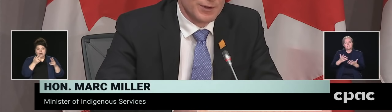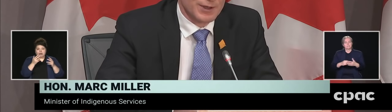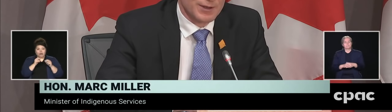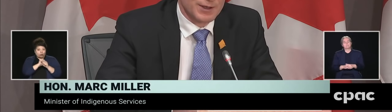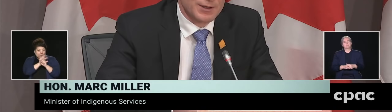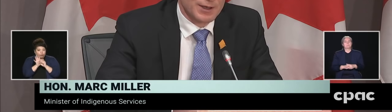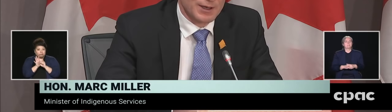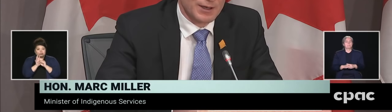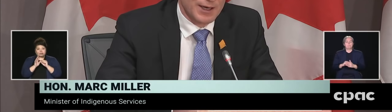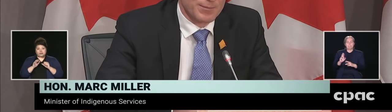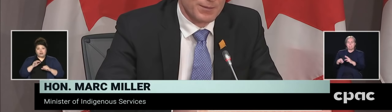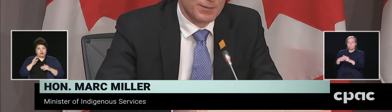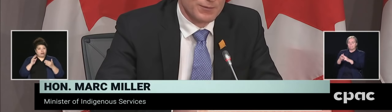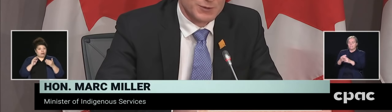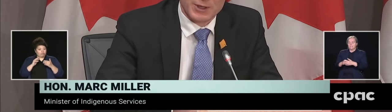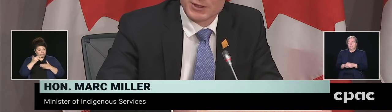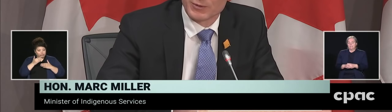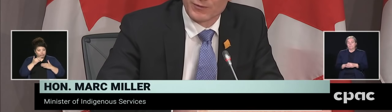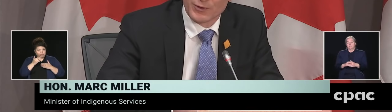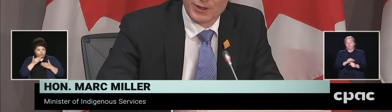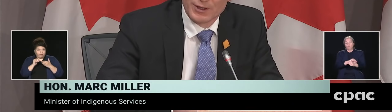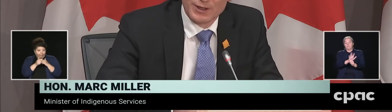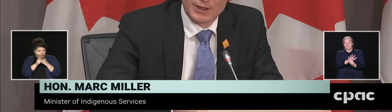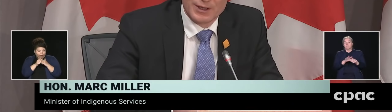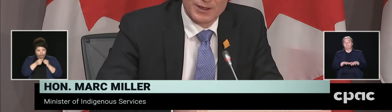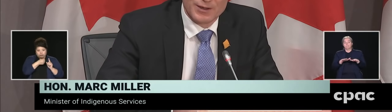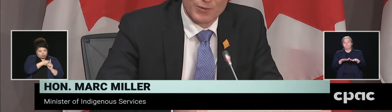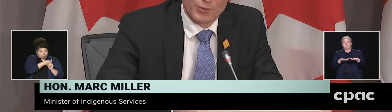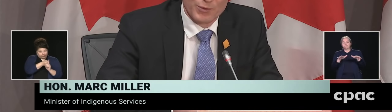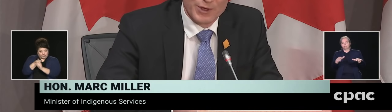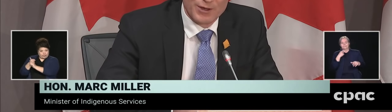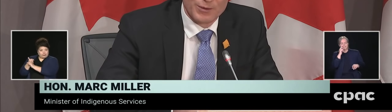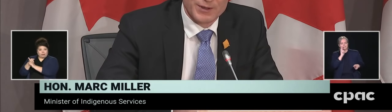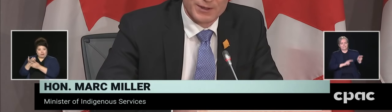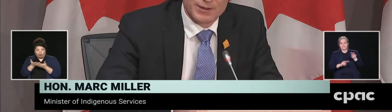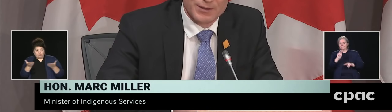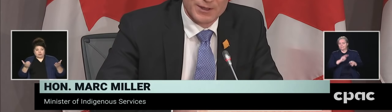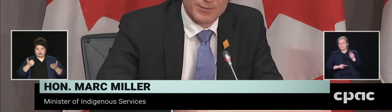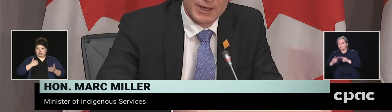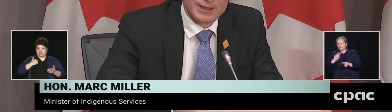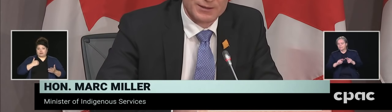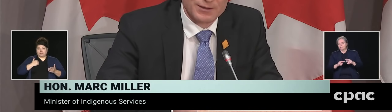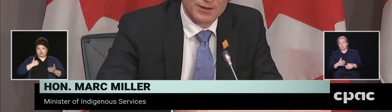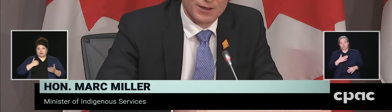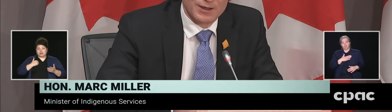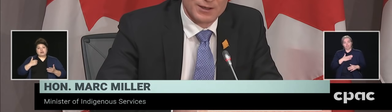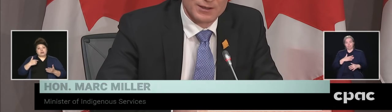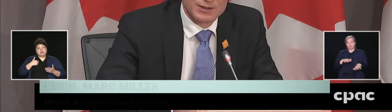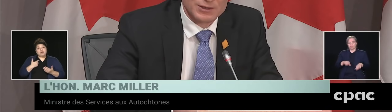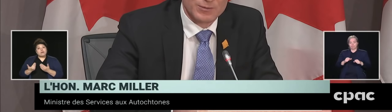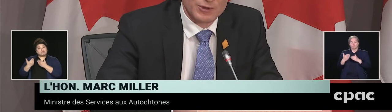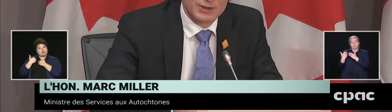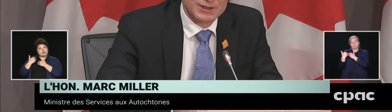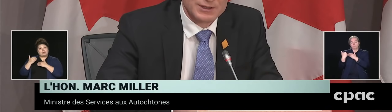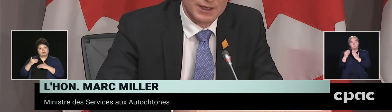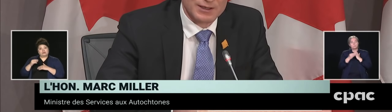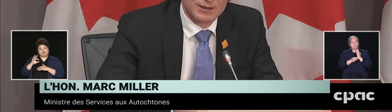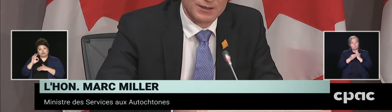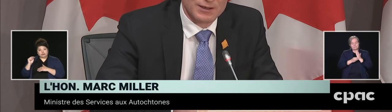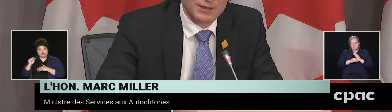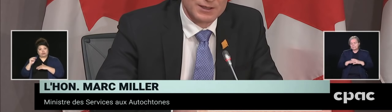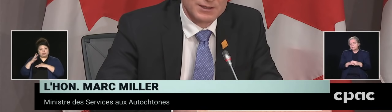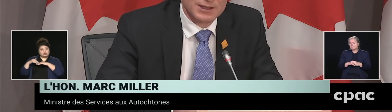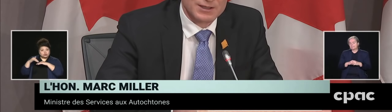portfolios that I am responsible for, we know that the impact on Indigenous communities